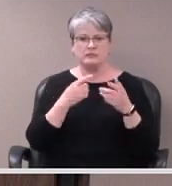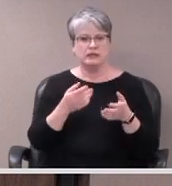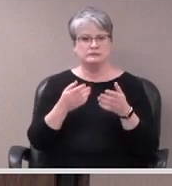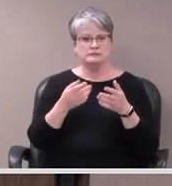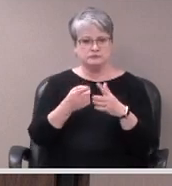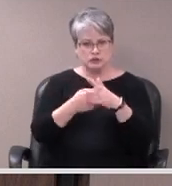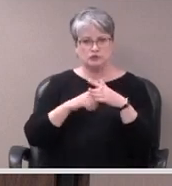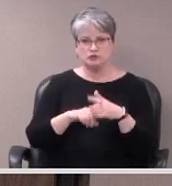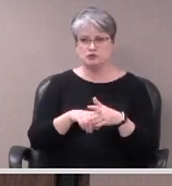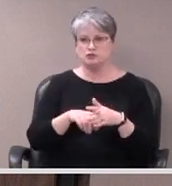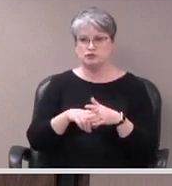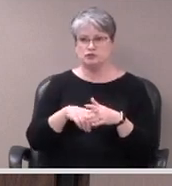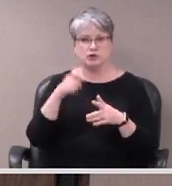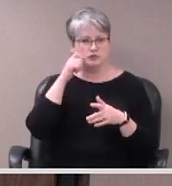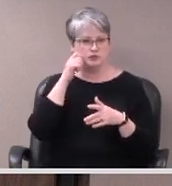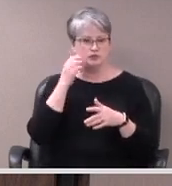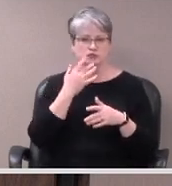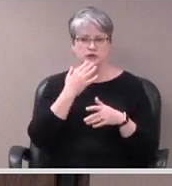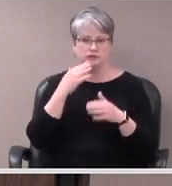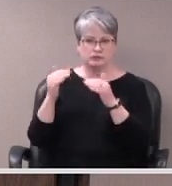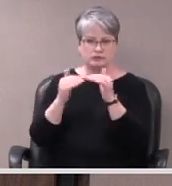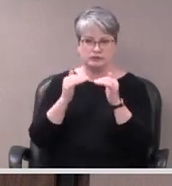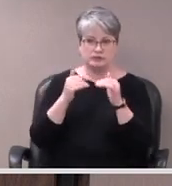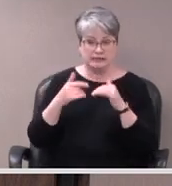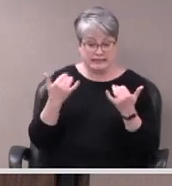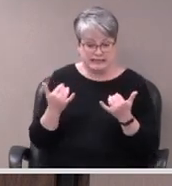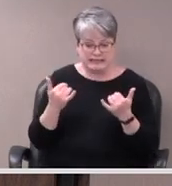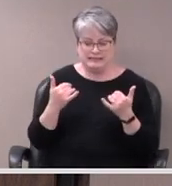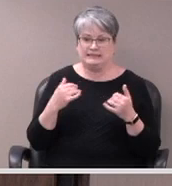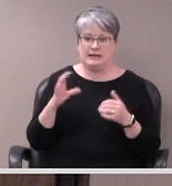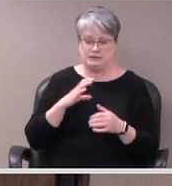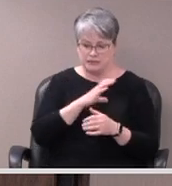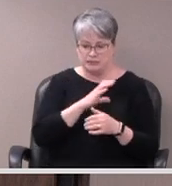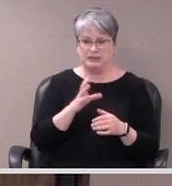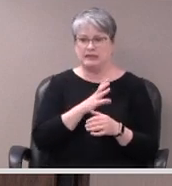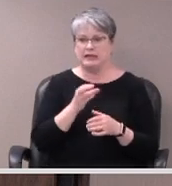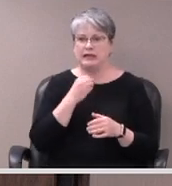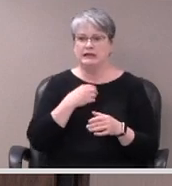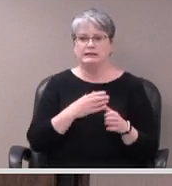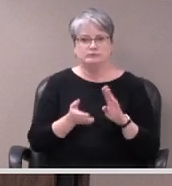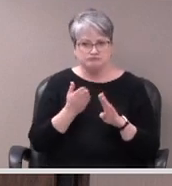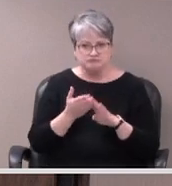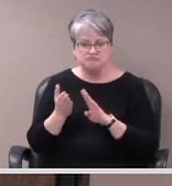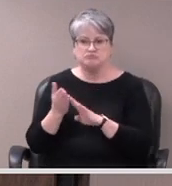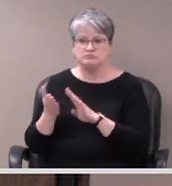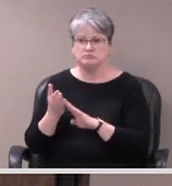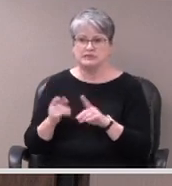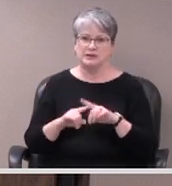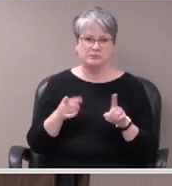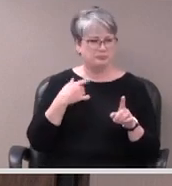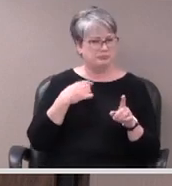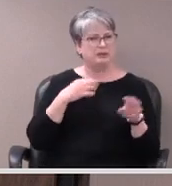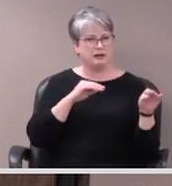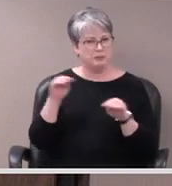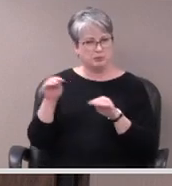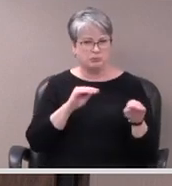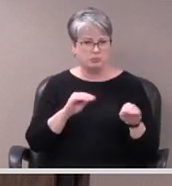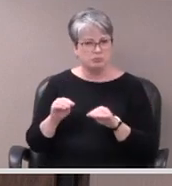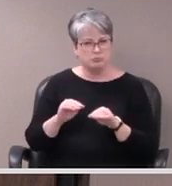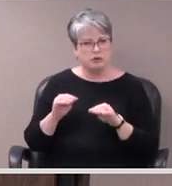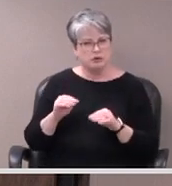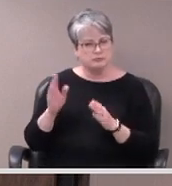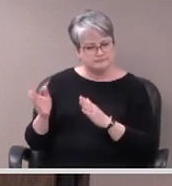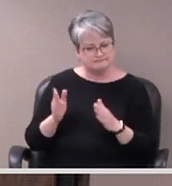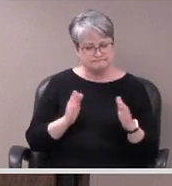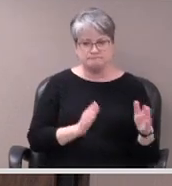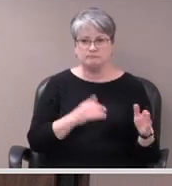equity task force and now this committee, and it's working, but I'm a movement organizer. And